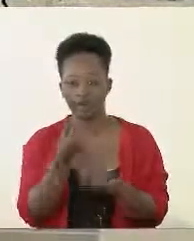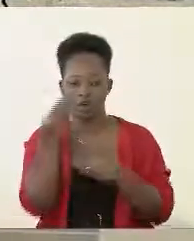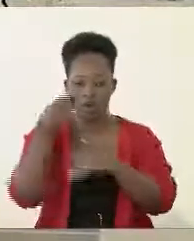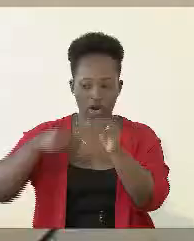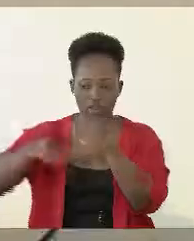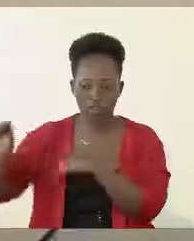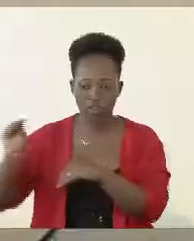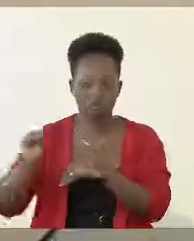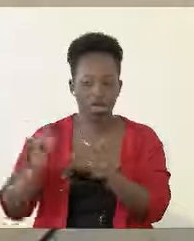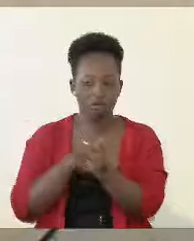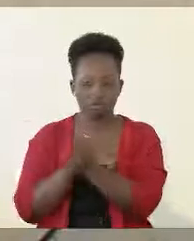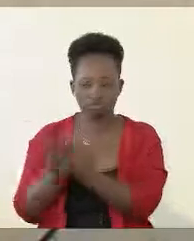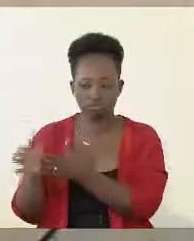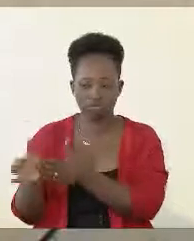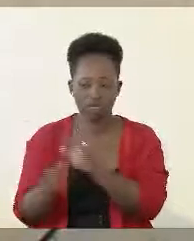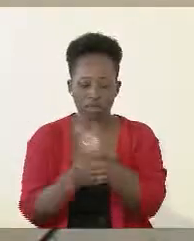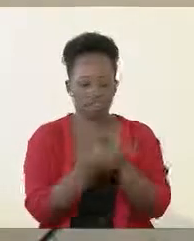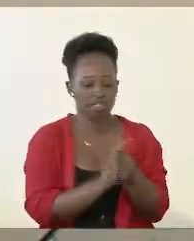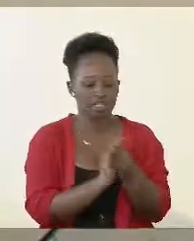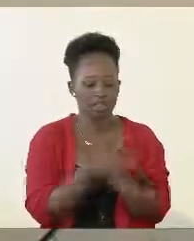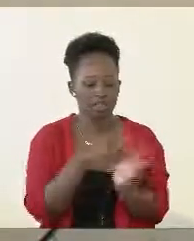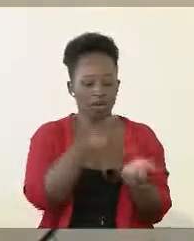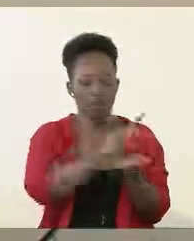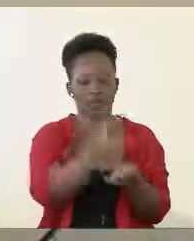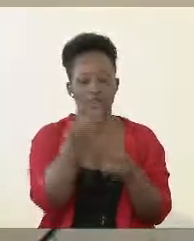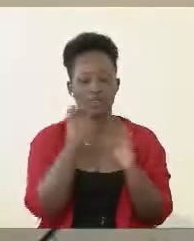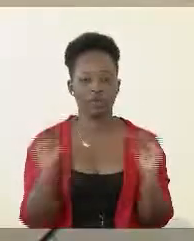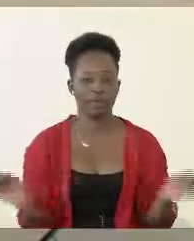failing or failure to replace